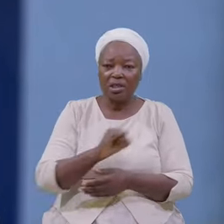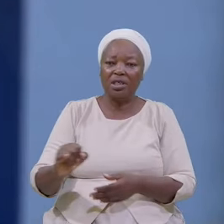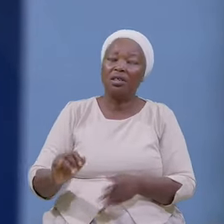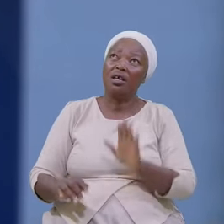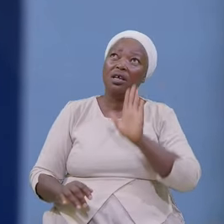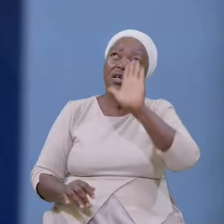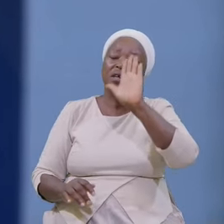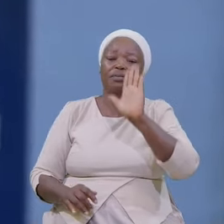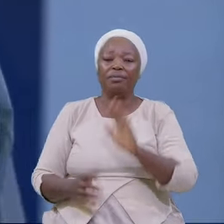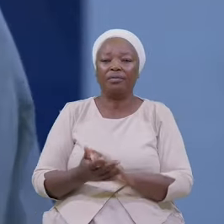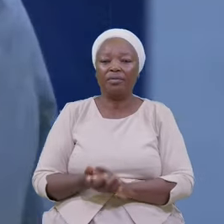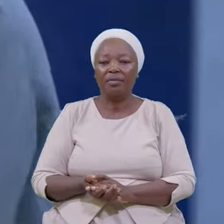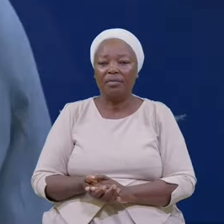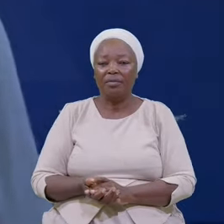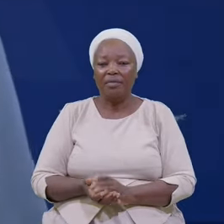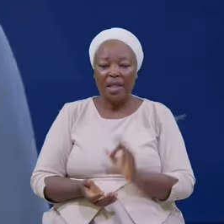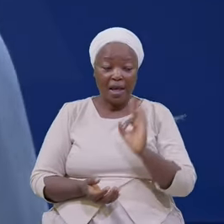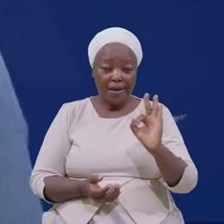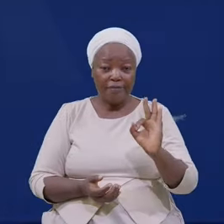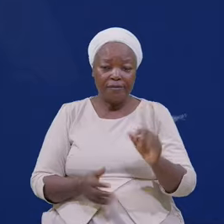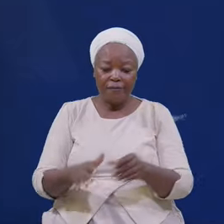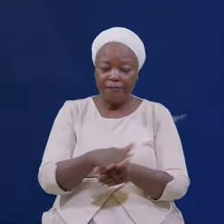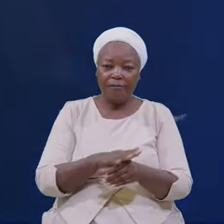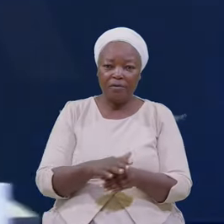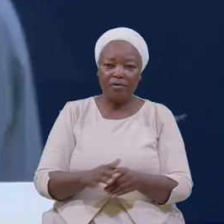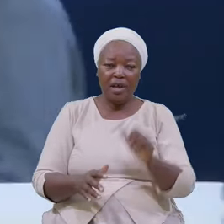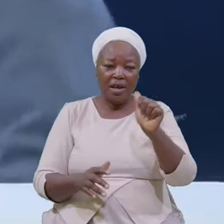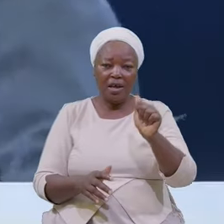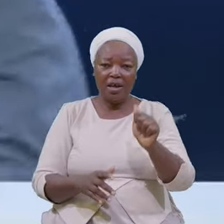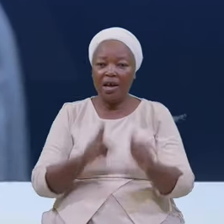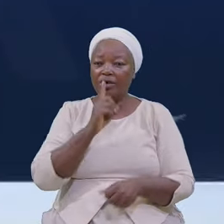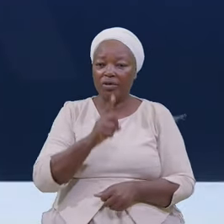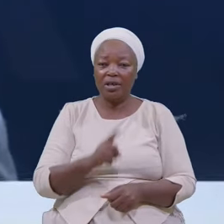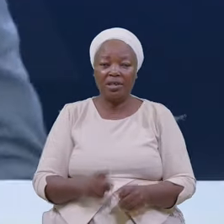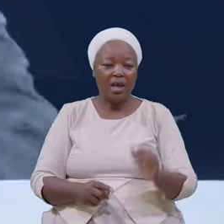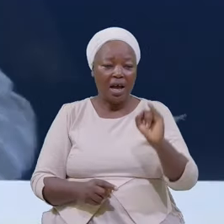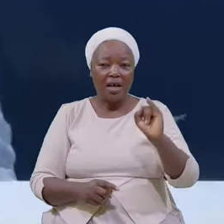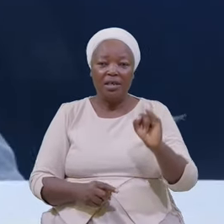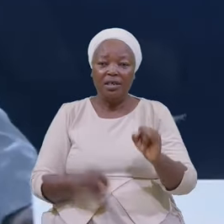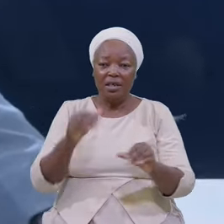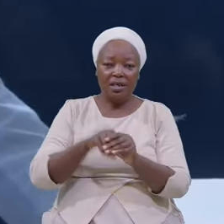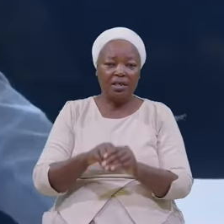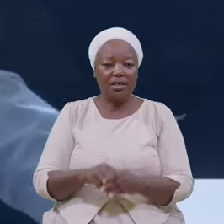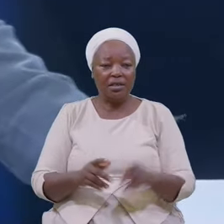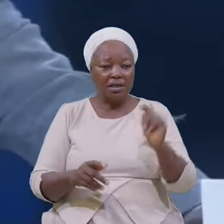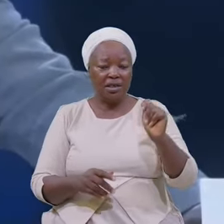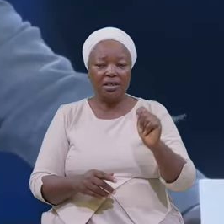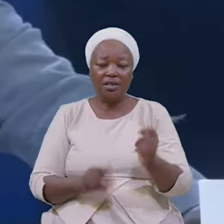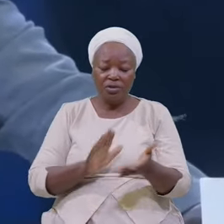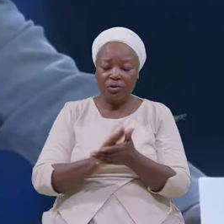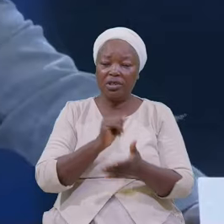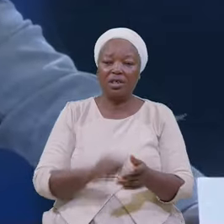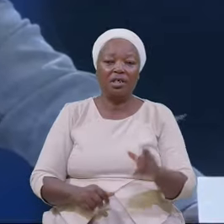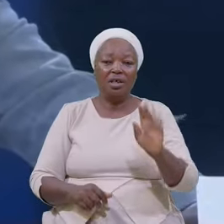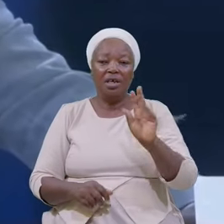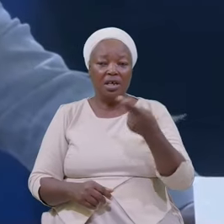la pleine assurance en mettant tout ça confiance. No doubt in your heart. Pas de doute en no doubt, doubt in your mind. Pas de doute dans